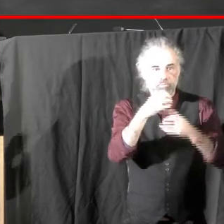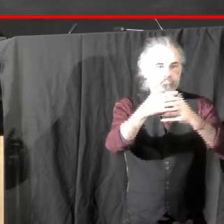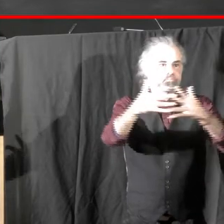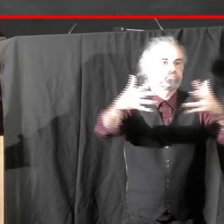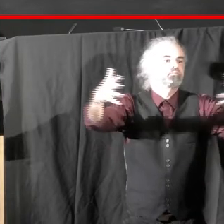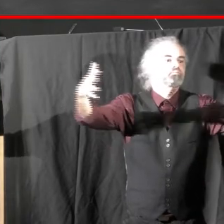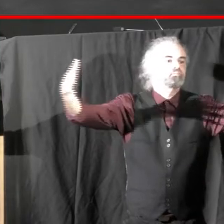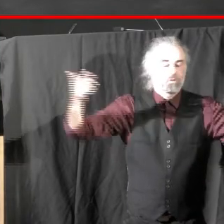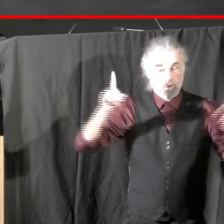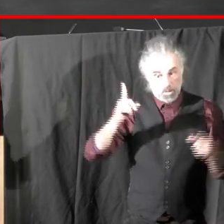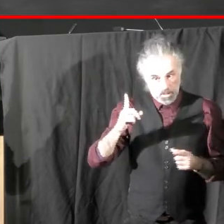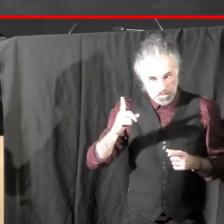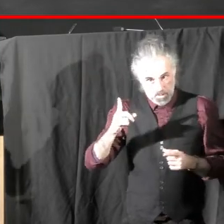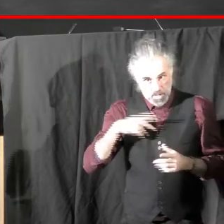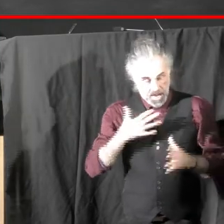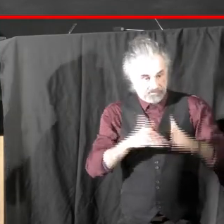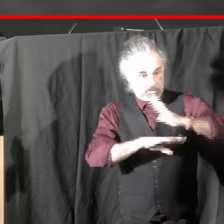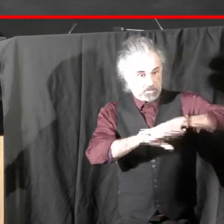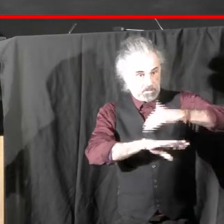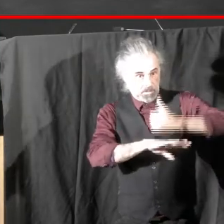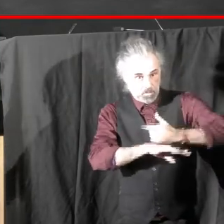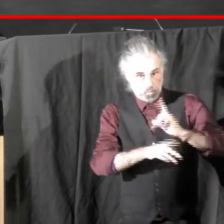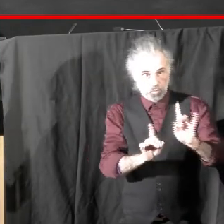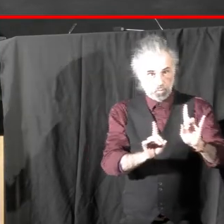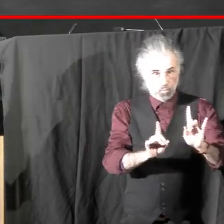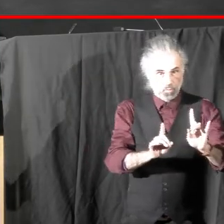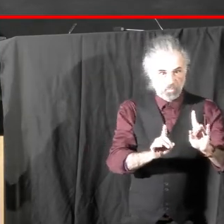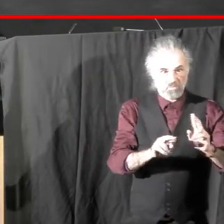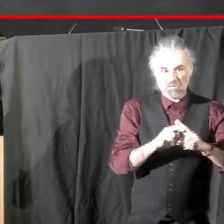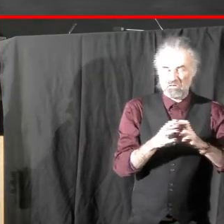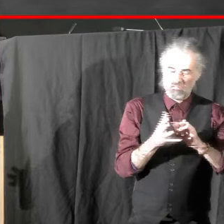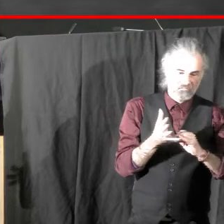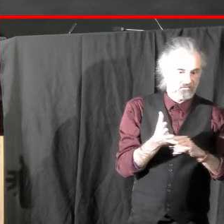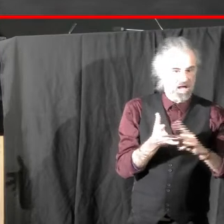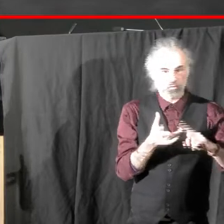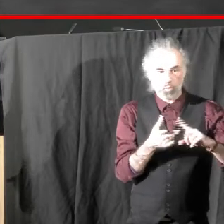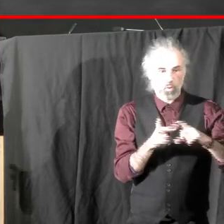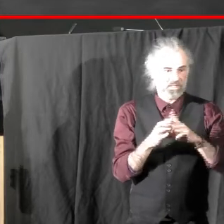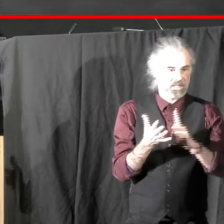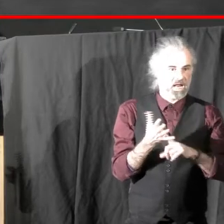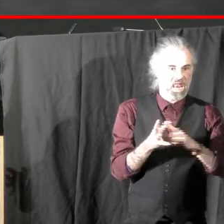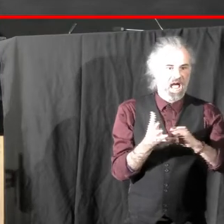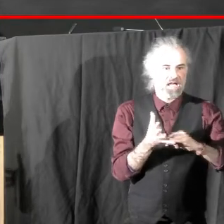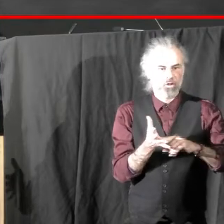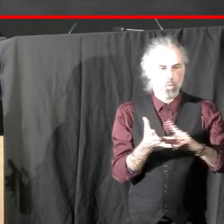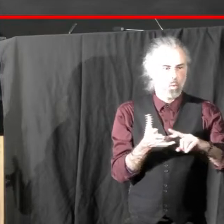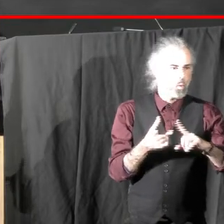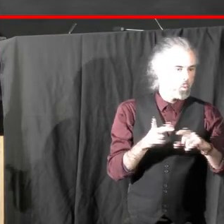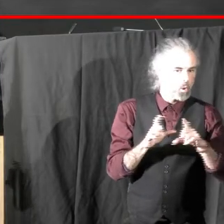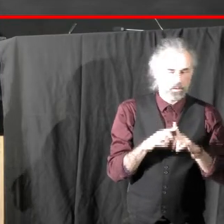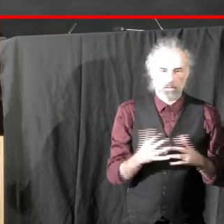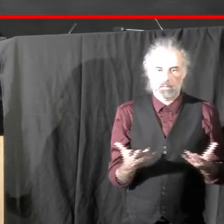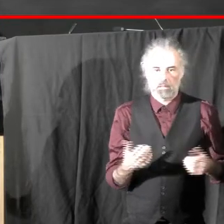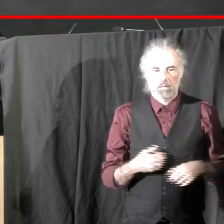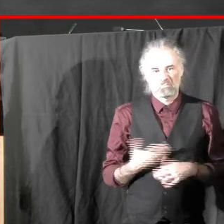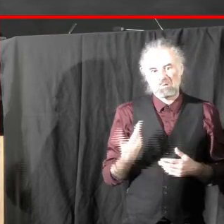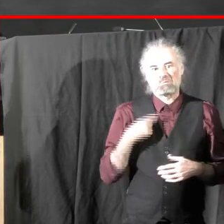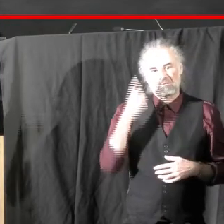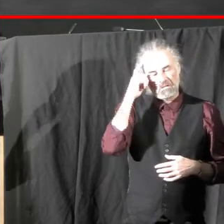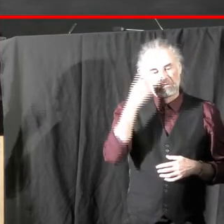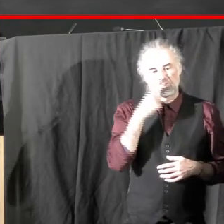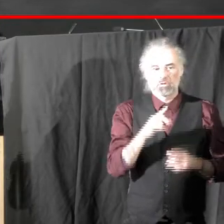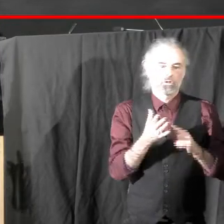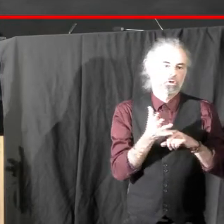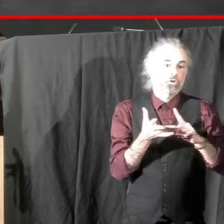terms of what we've established, fastoids, lastoids, do you know what? I think maybe we should find a